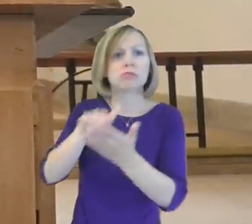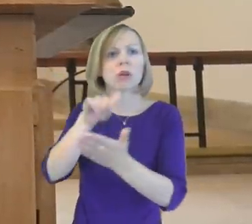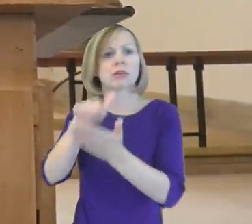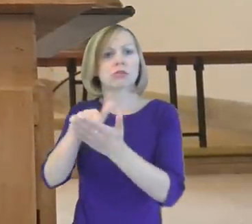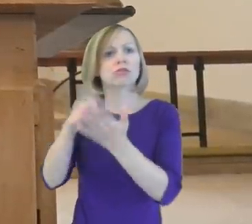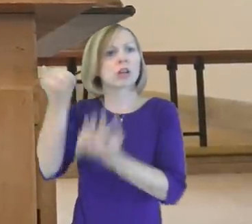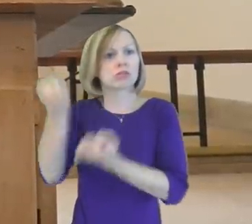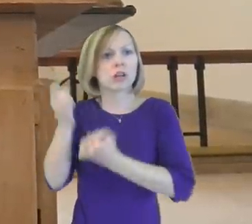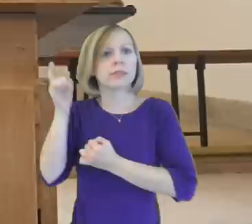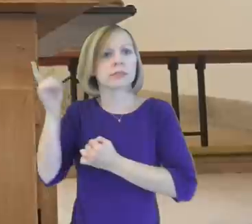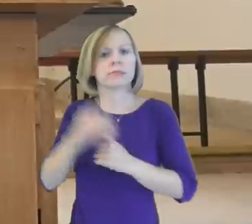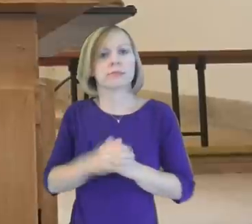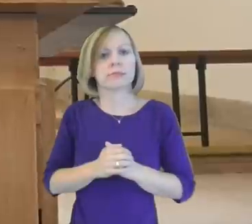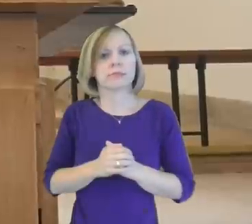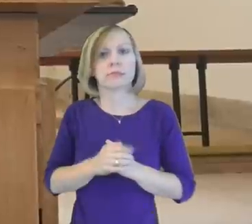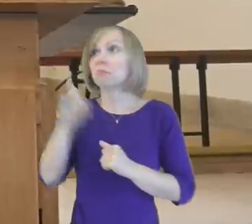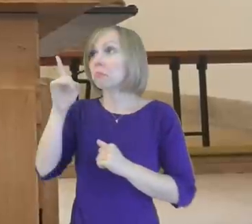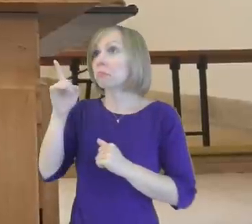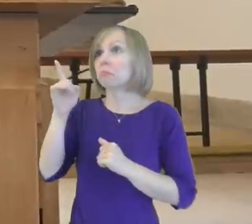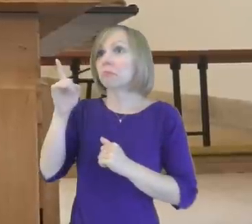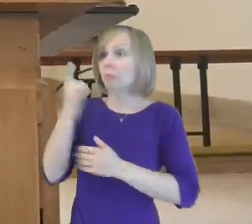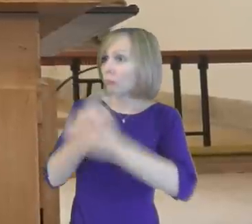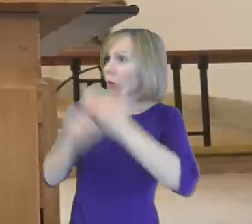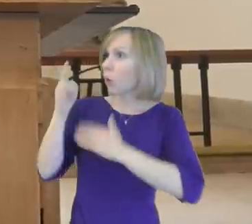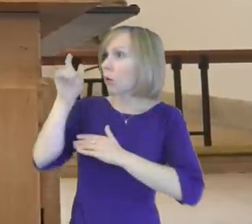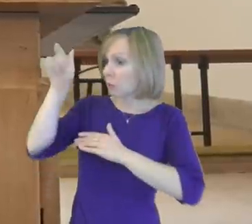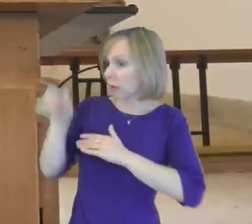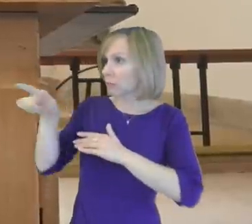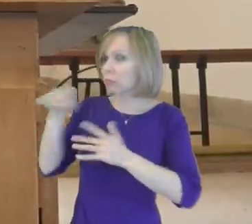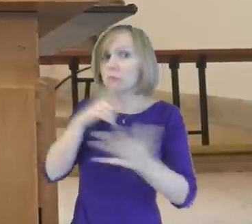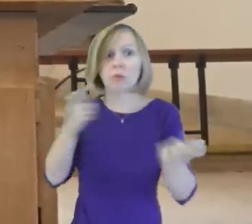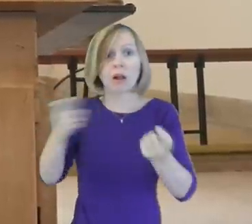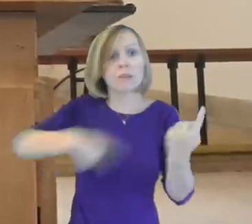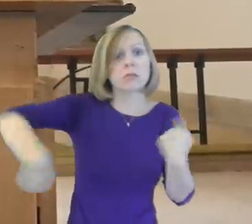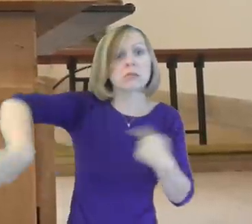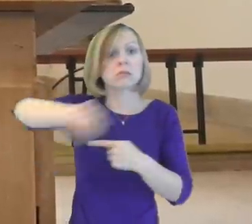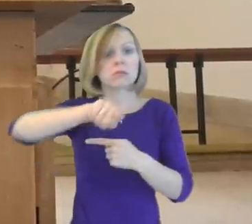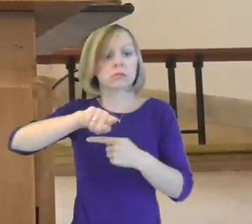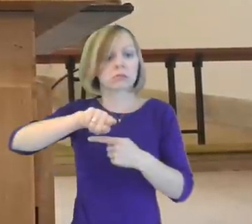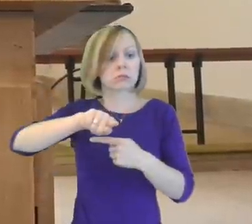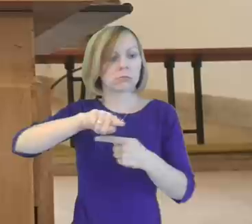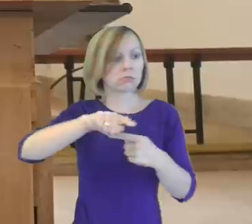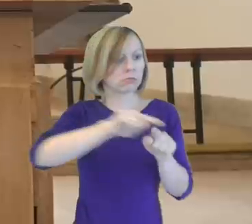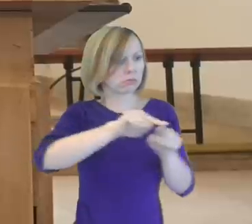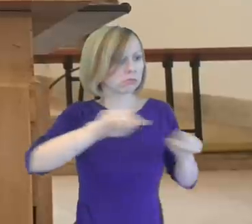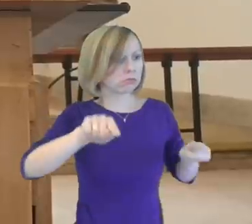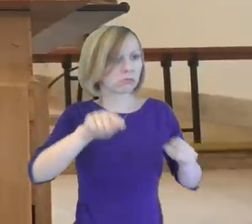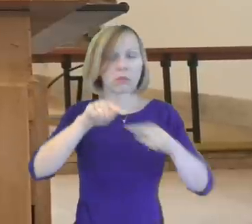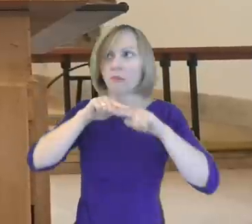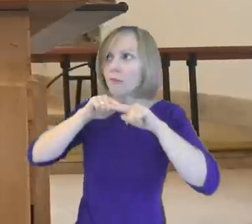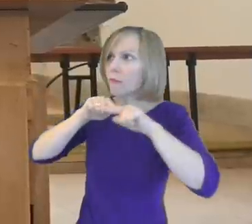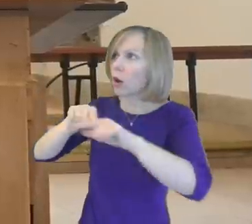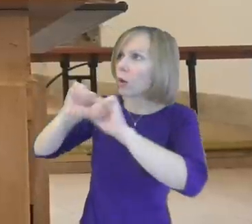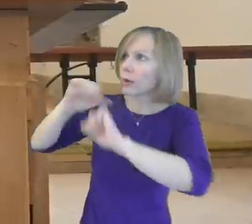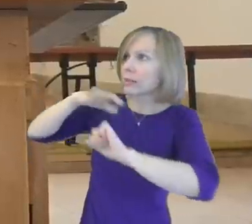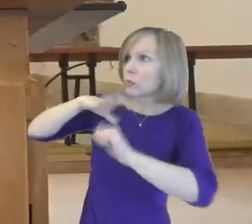other but he who governeth the world with the palm of his hand, and all things obey his will. For he is